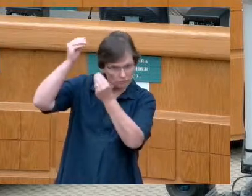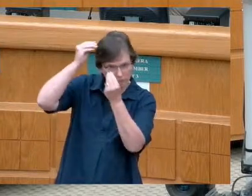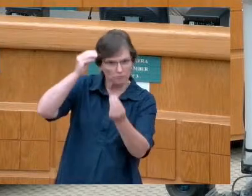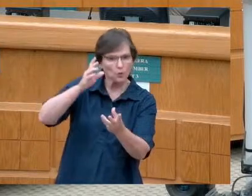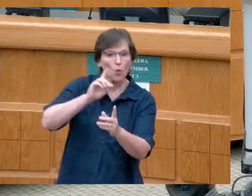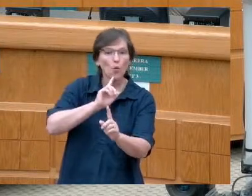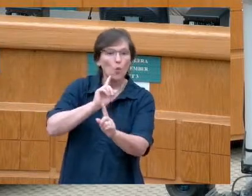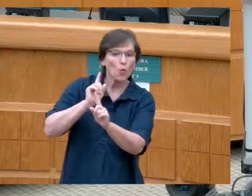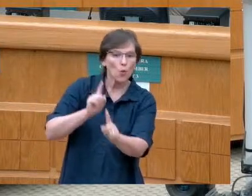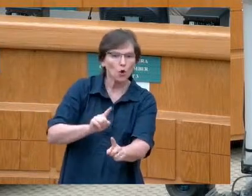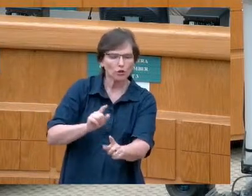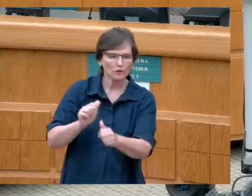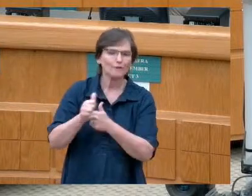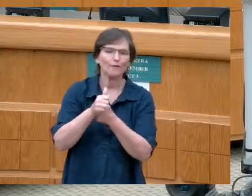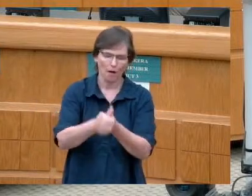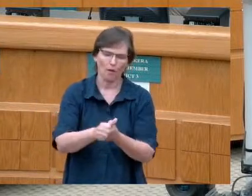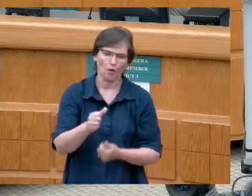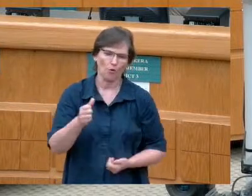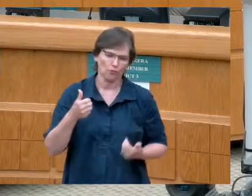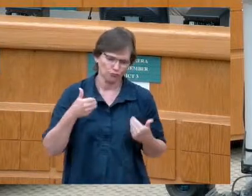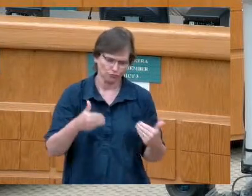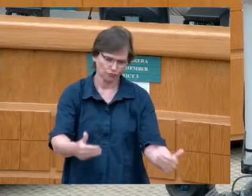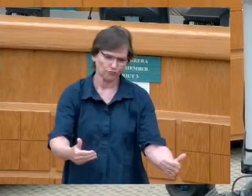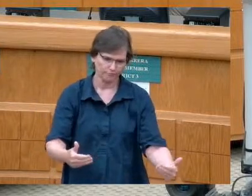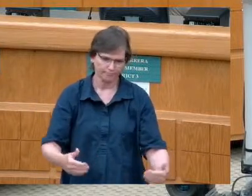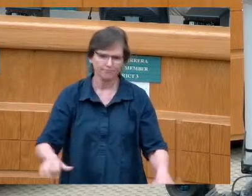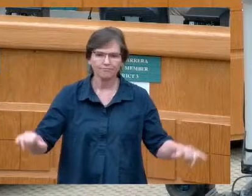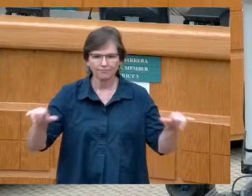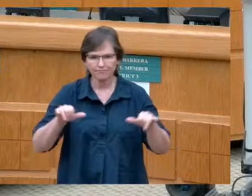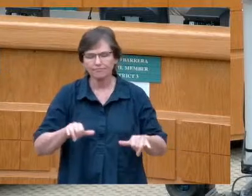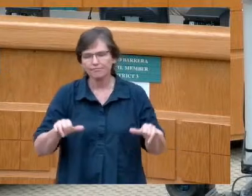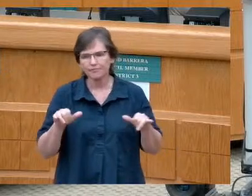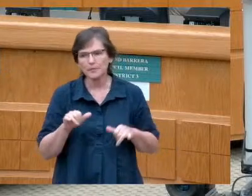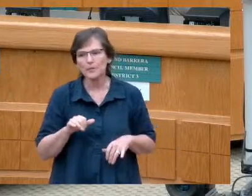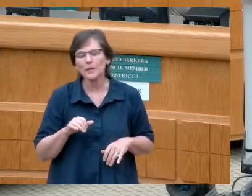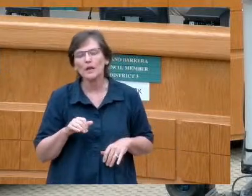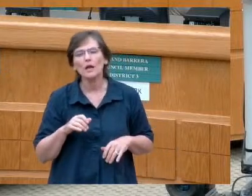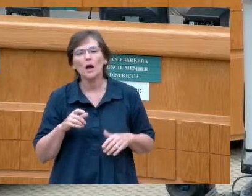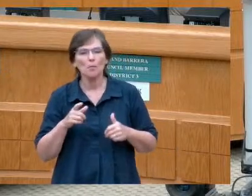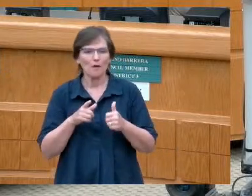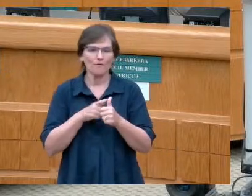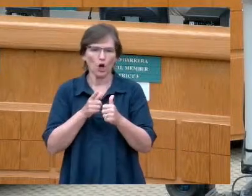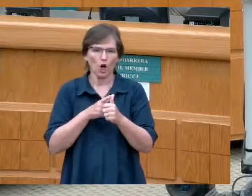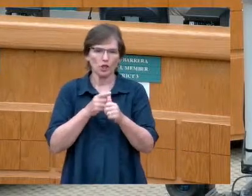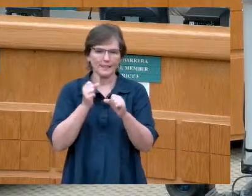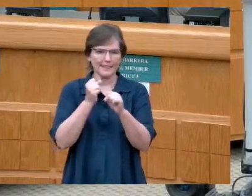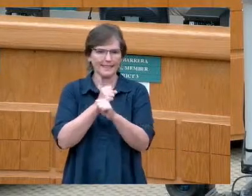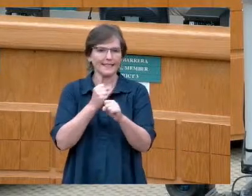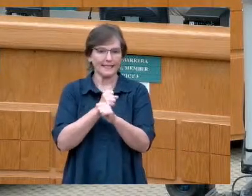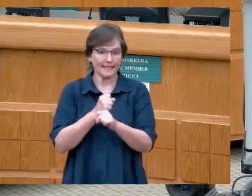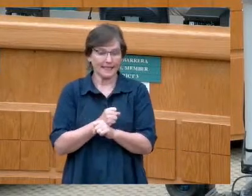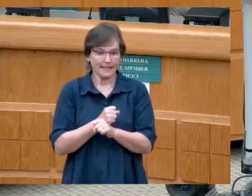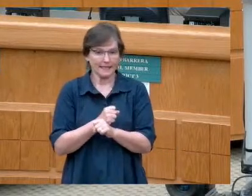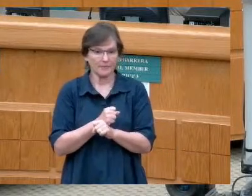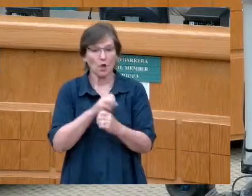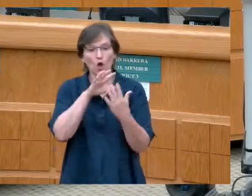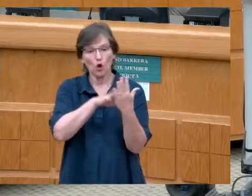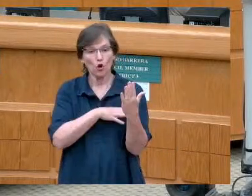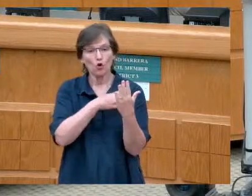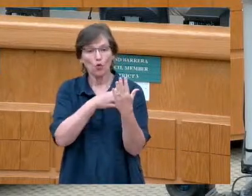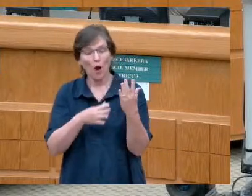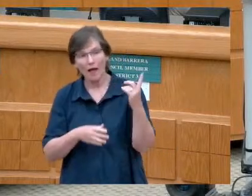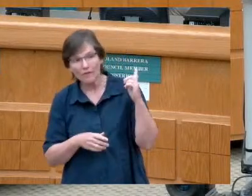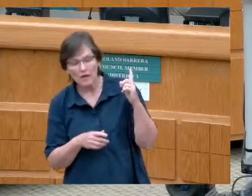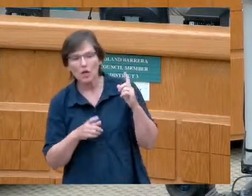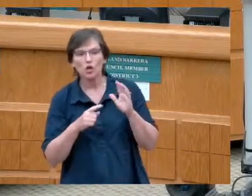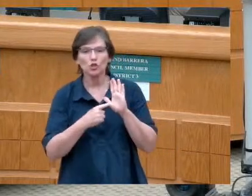down. Okay, so before we do that though, let's talk about the cases. So this graph here will show us, for